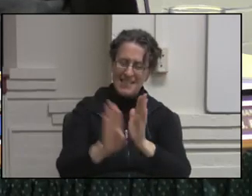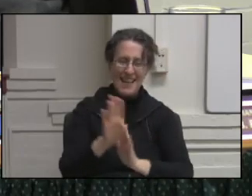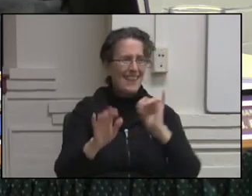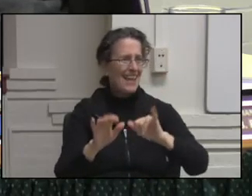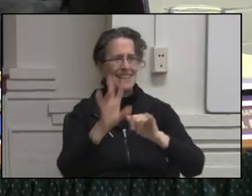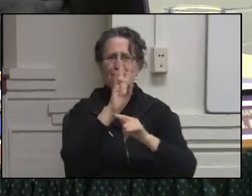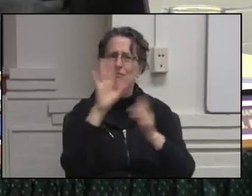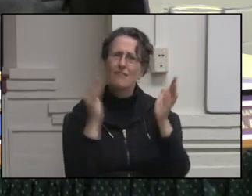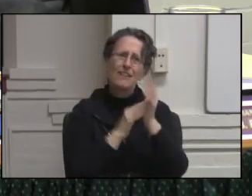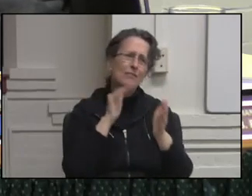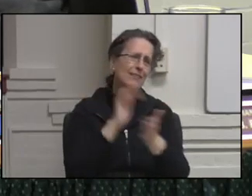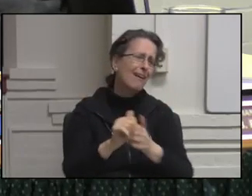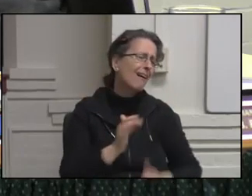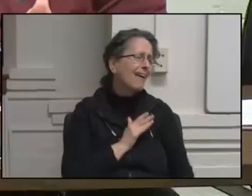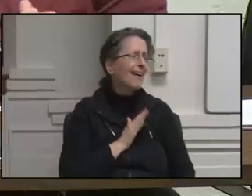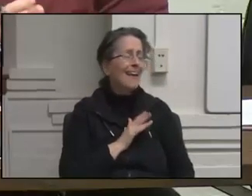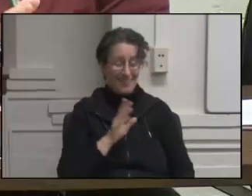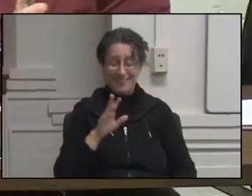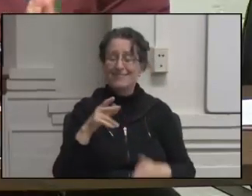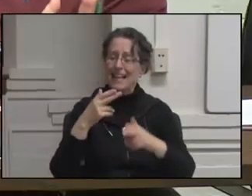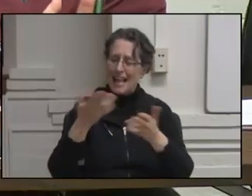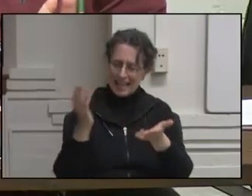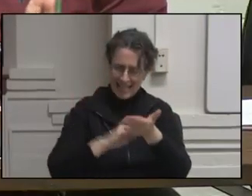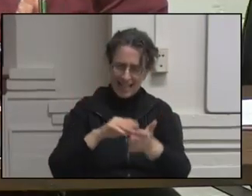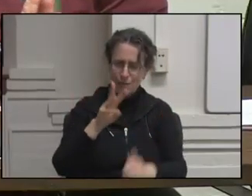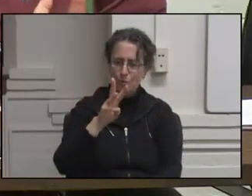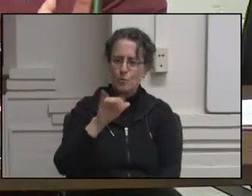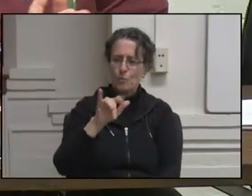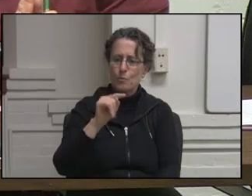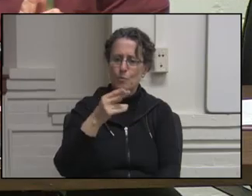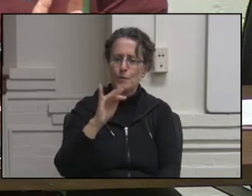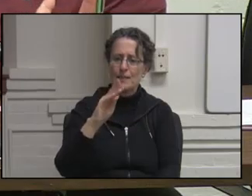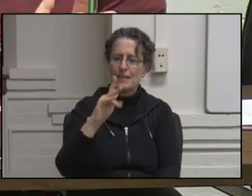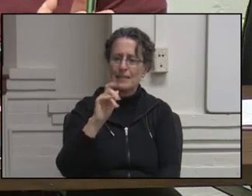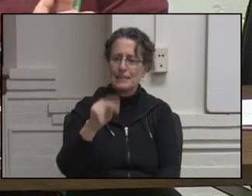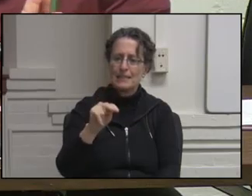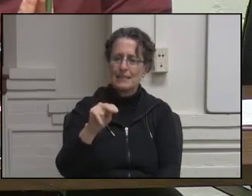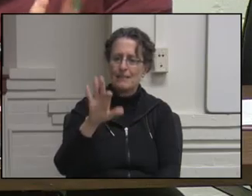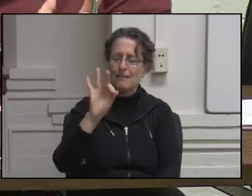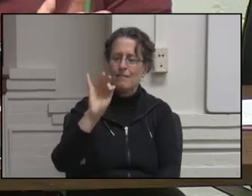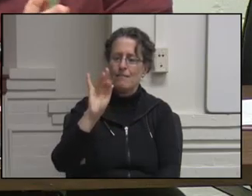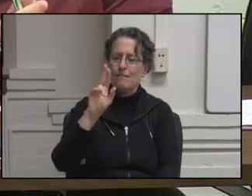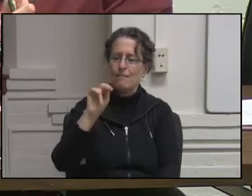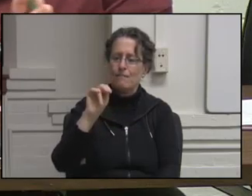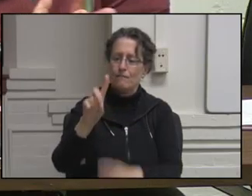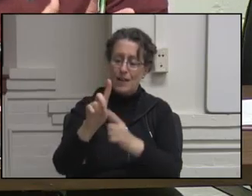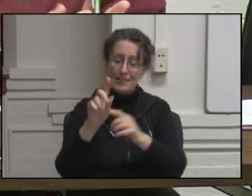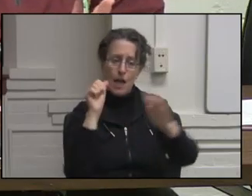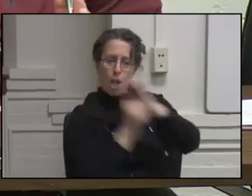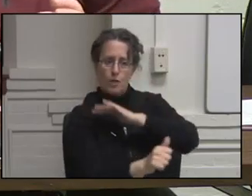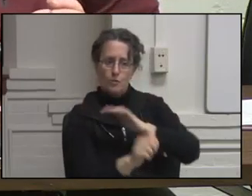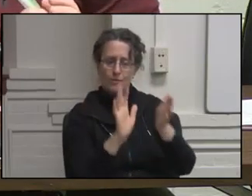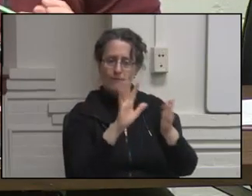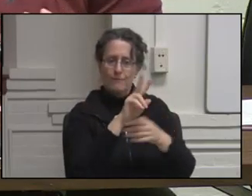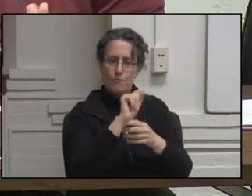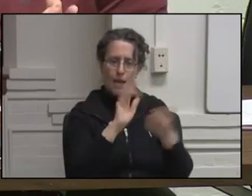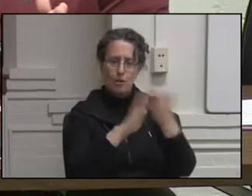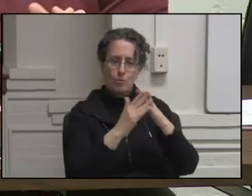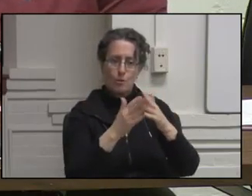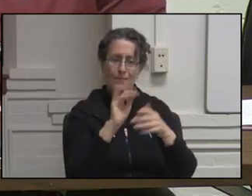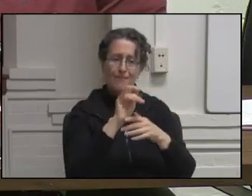the Withington Fund and the Ruth and Nelson Withington Fund that's managed by the Vermont Community Foundation is who we really need to be